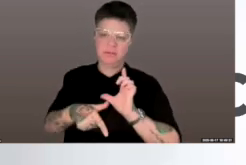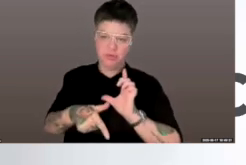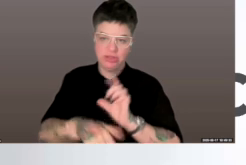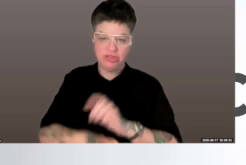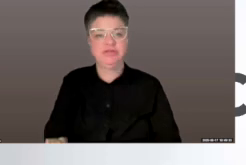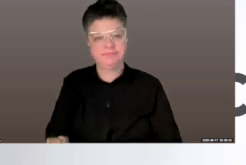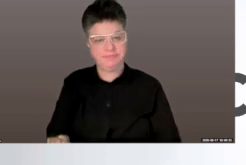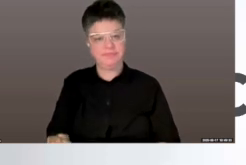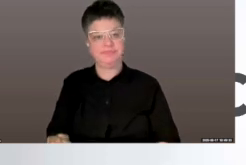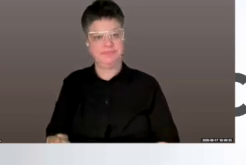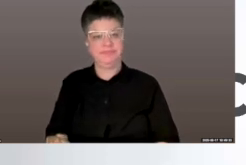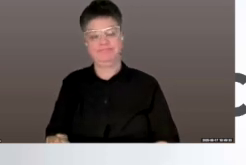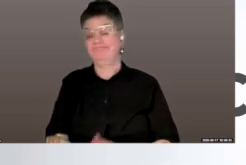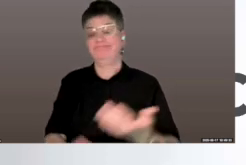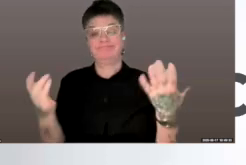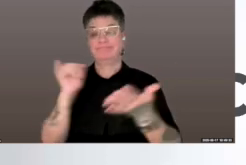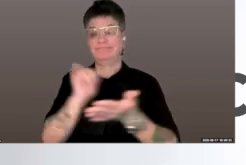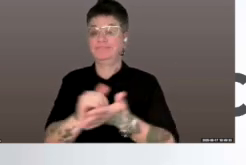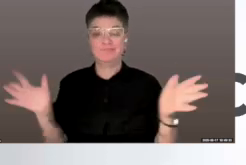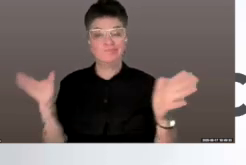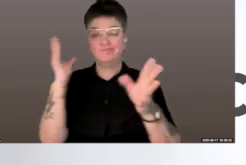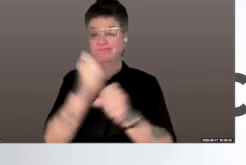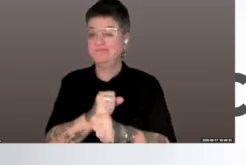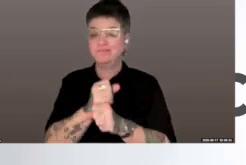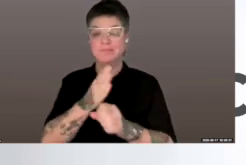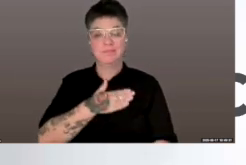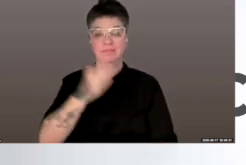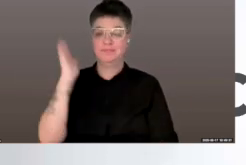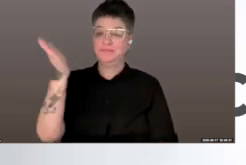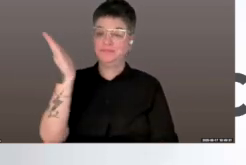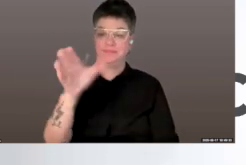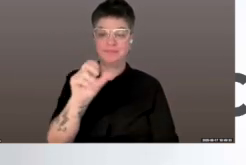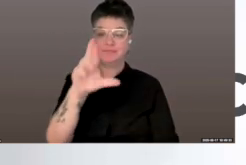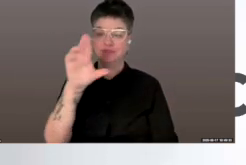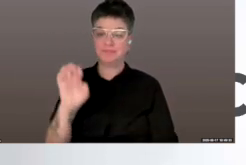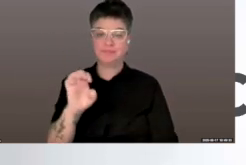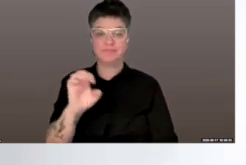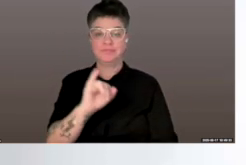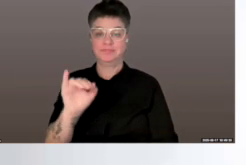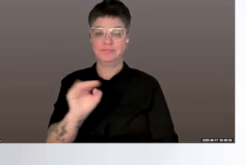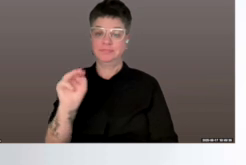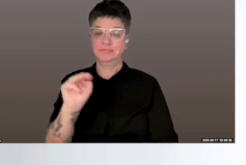after a voucher expires to submit materials, but going forward, they need to submit by expiration date.